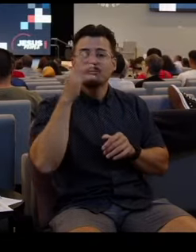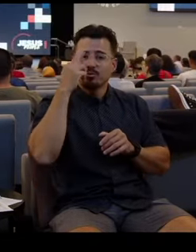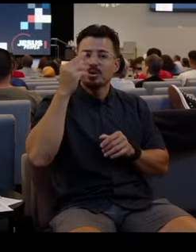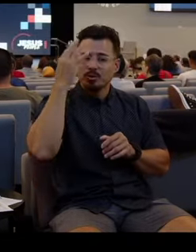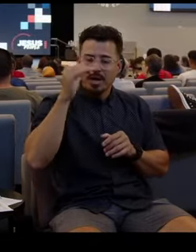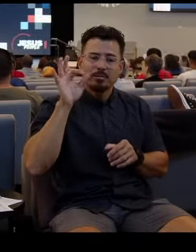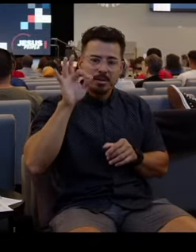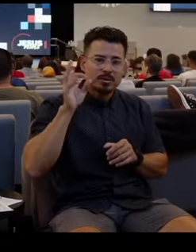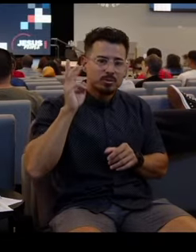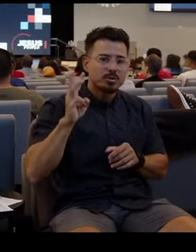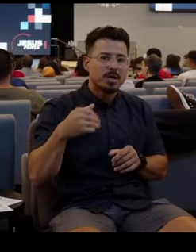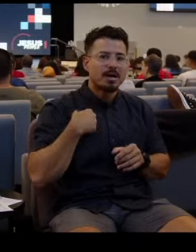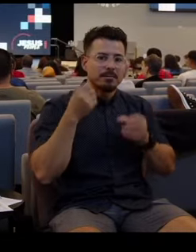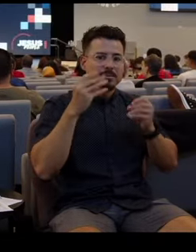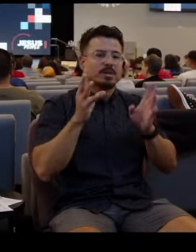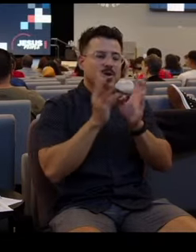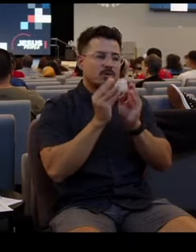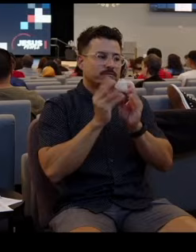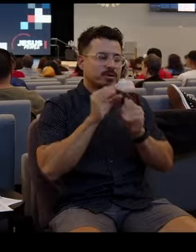Maybe.